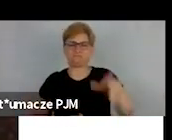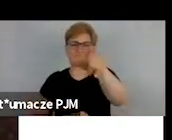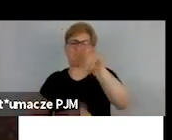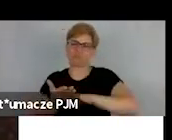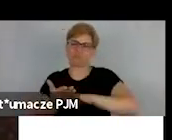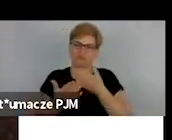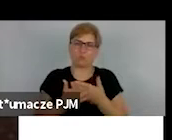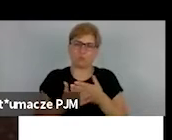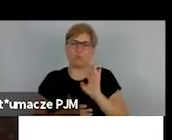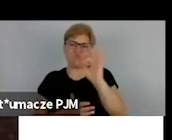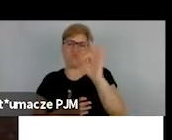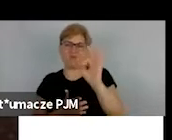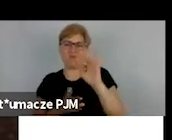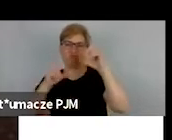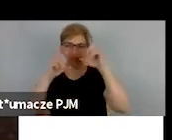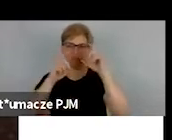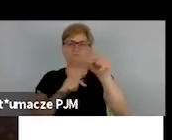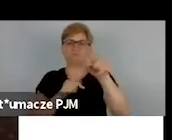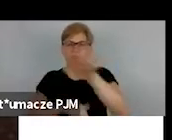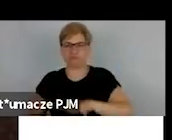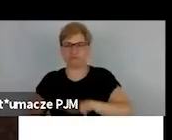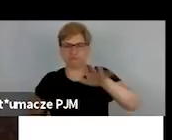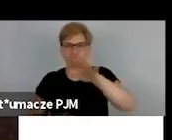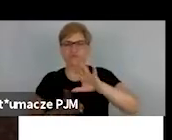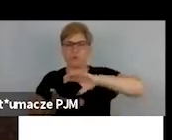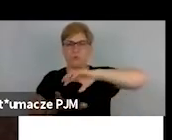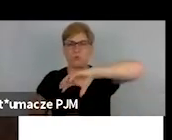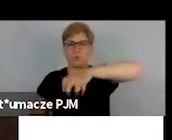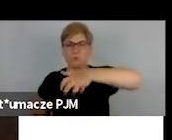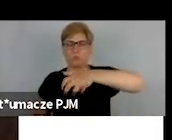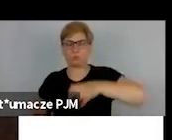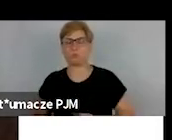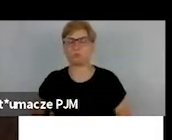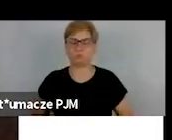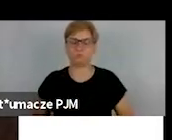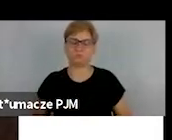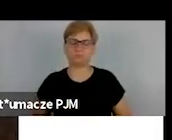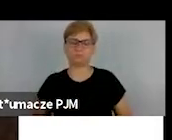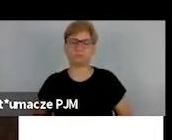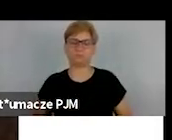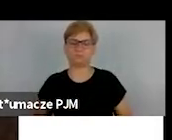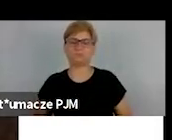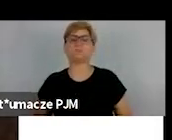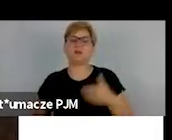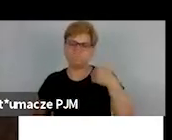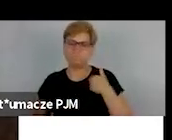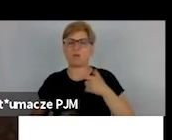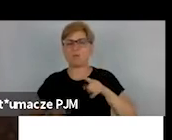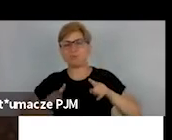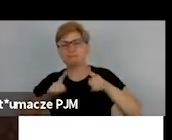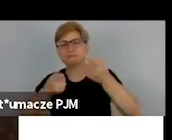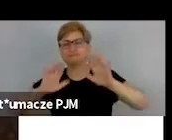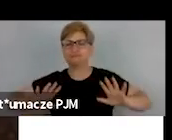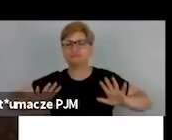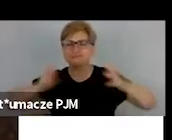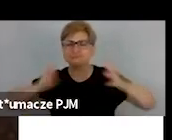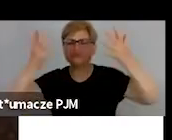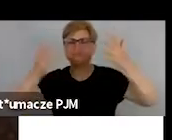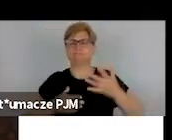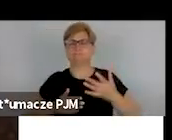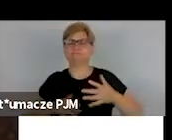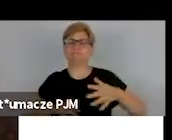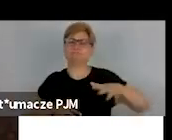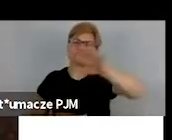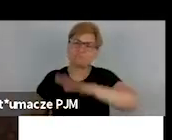demonstration, you can see these little blue packs. Those are bags of condoms that they were handing out. And so lots of these demonstrations in